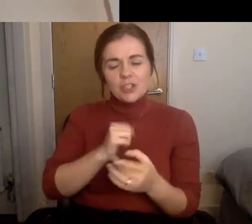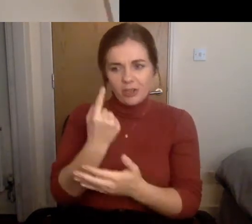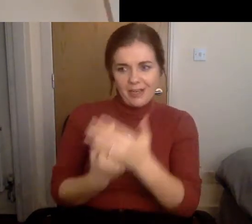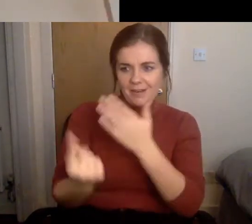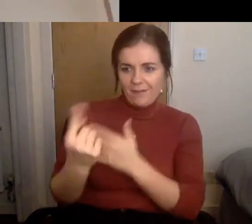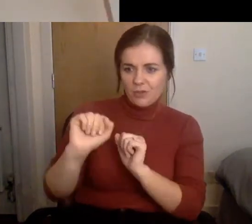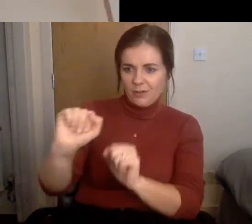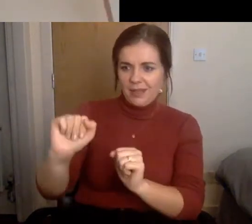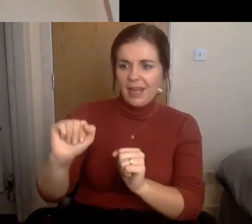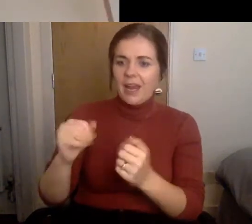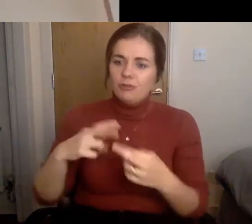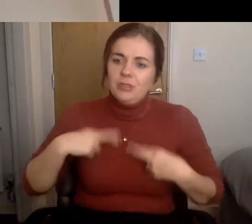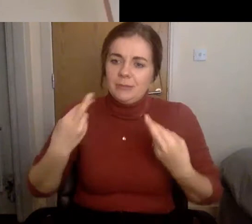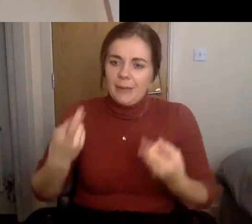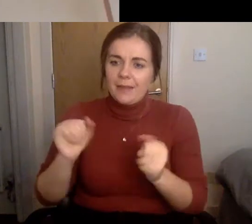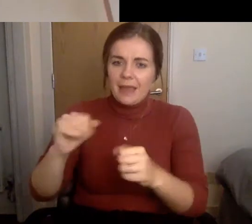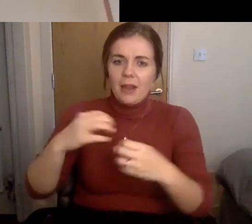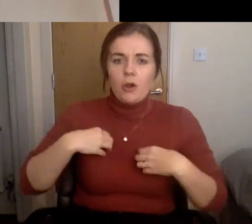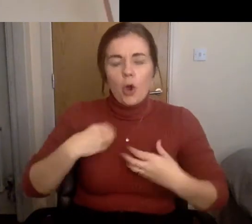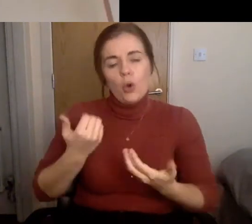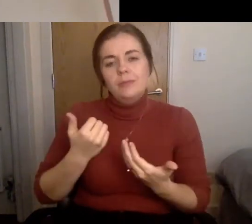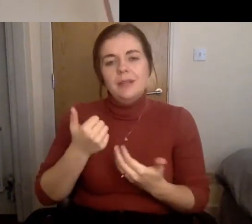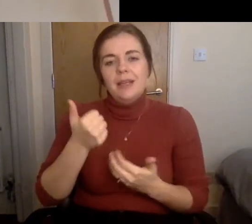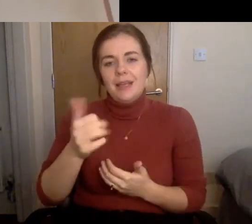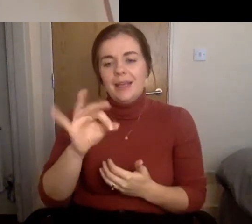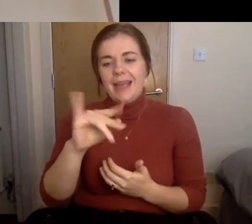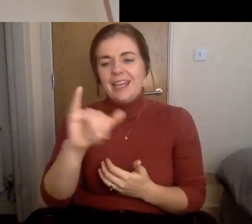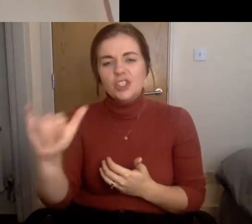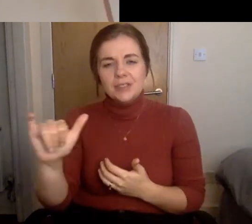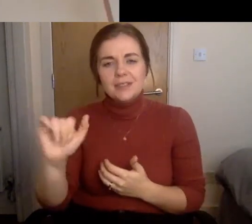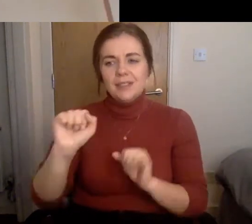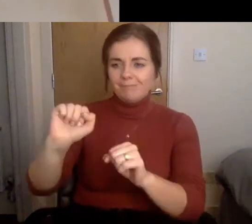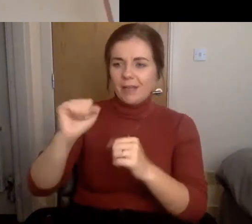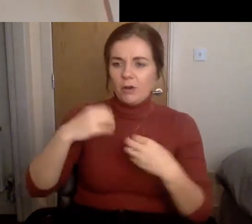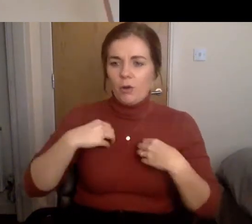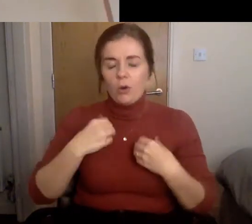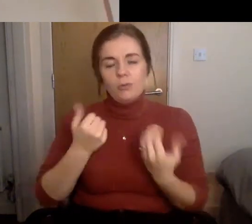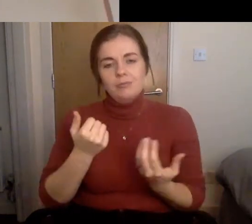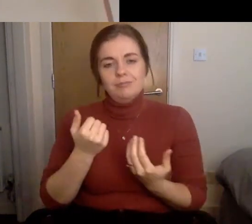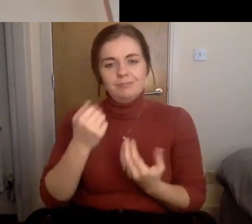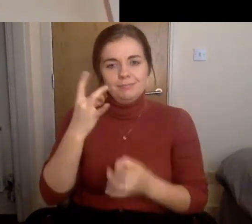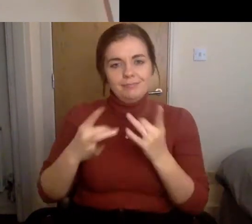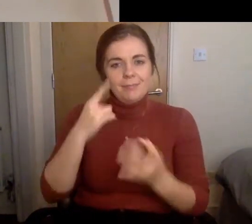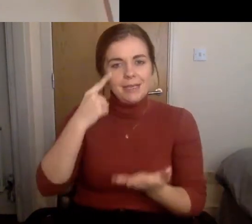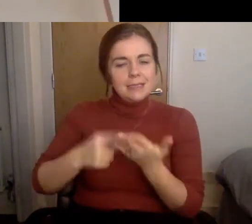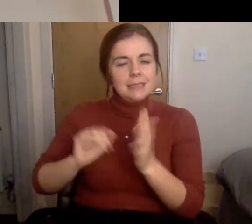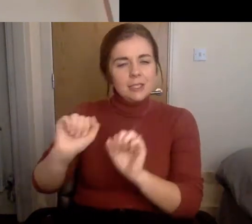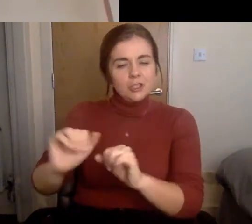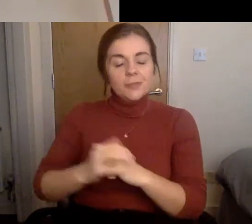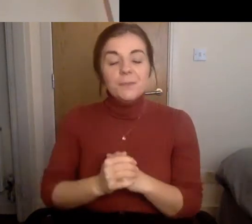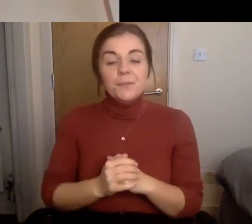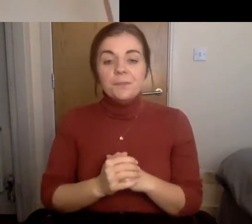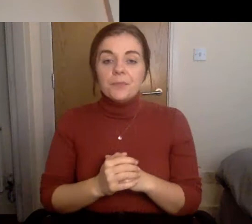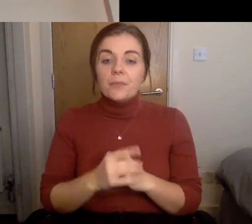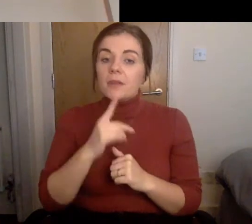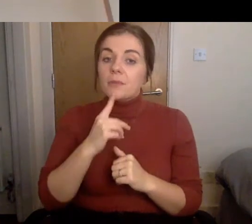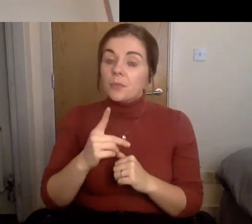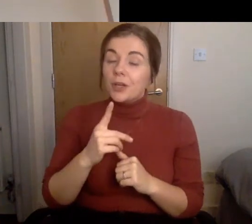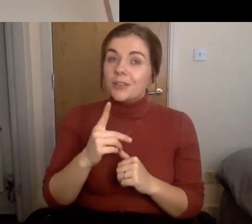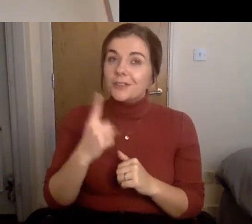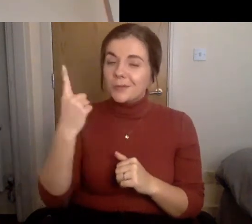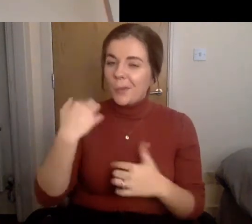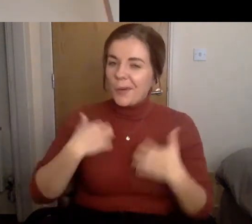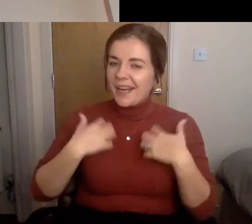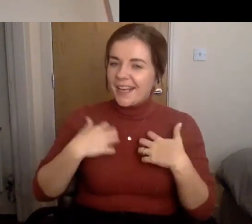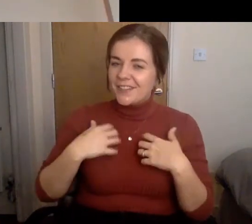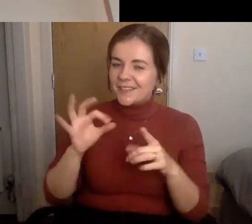the respect, you know, and their own agency and autonomy of where they're at. But even, have you found like that it's really